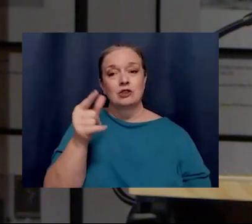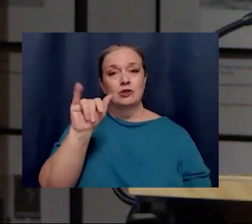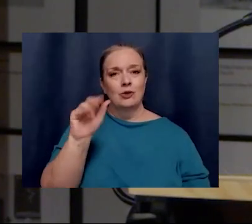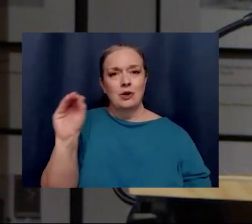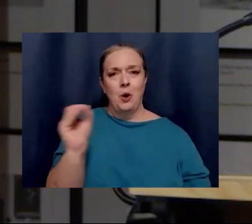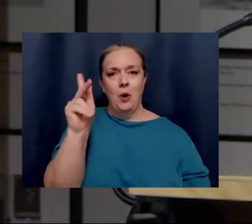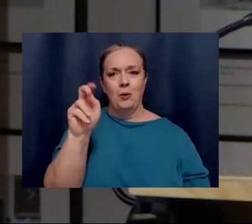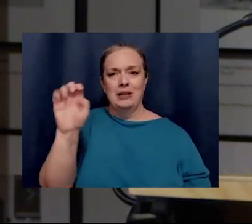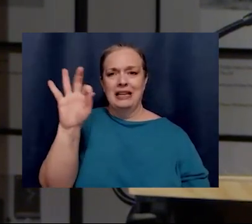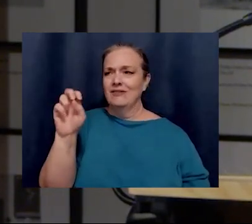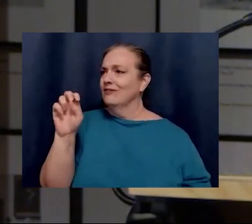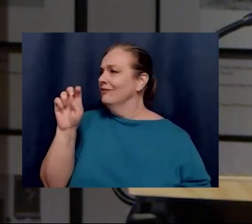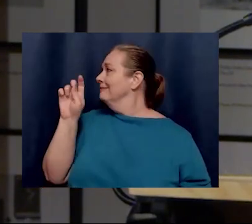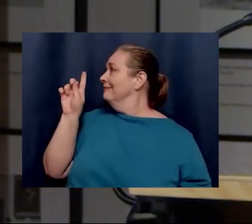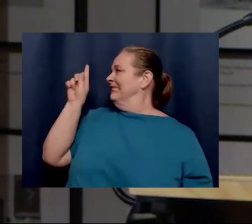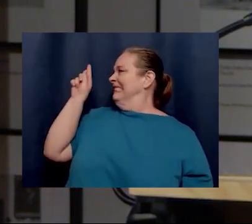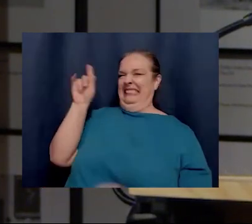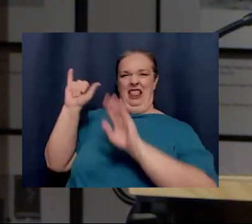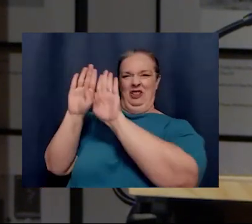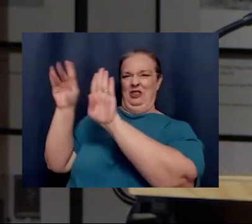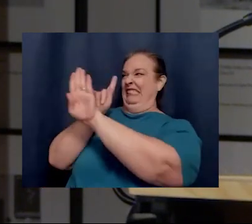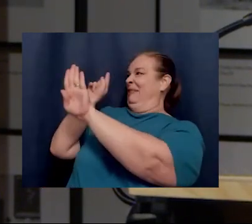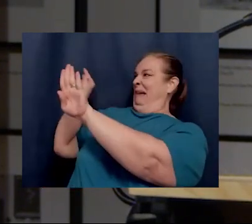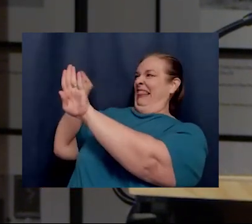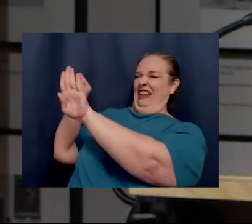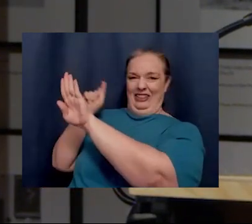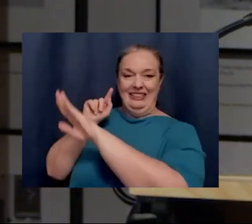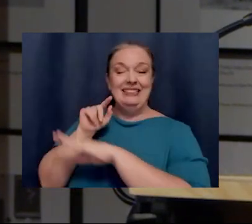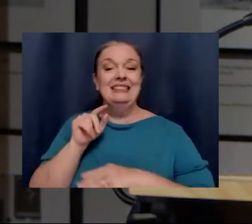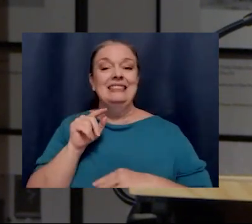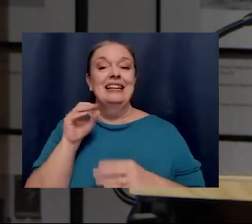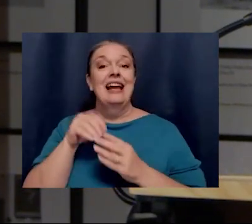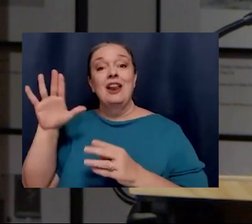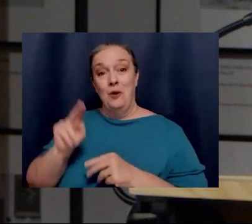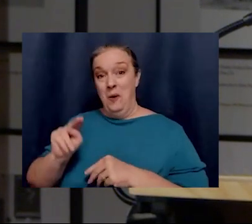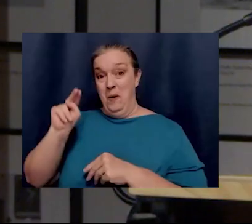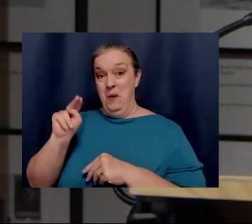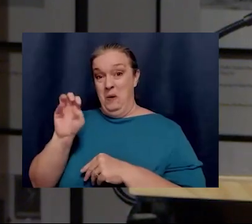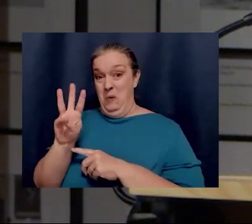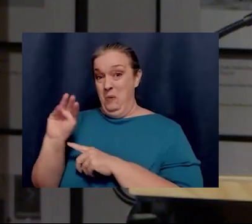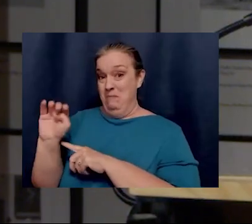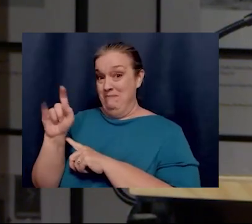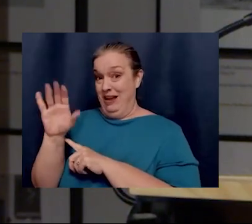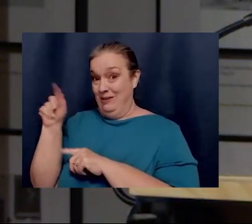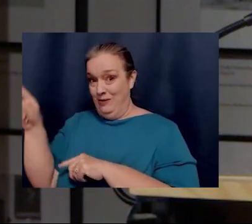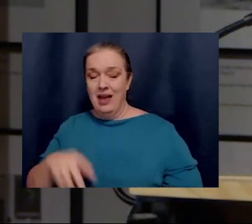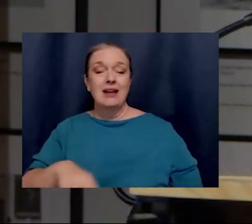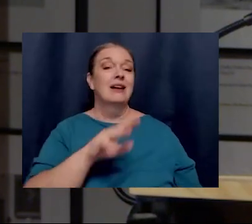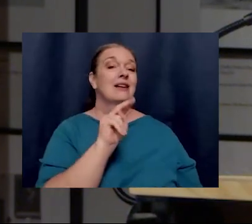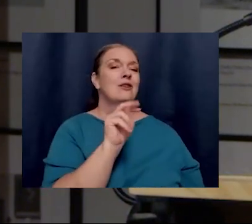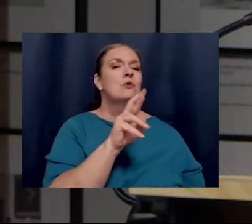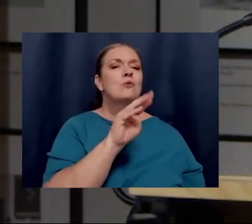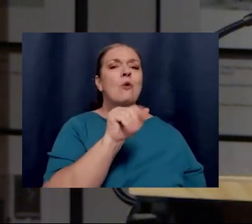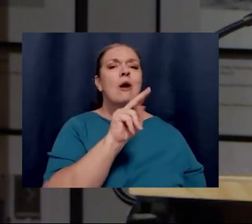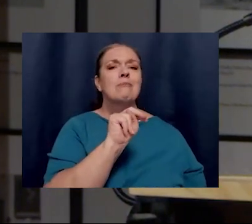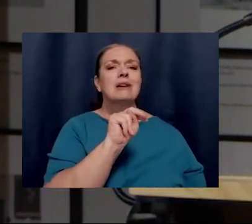she is here in the, back here, hidden behind the screen, in her New Mexico compound, to Norman Rockwell and his Massachusetts studio, to, of course, James